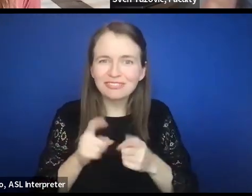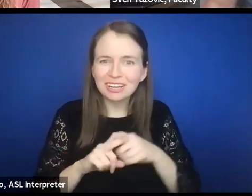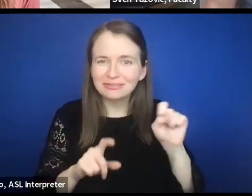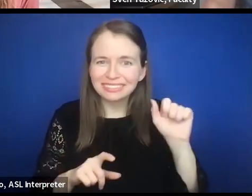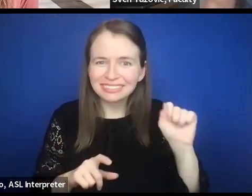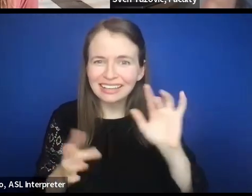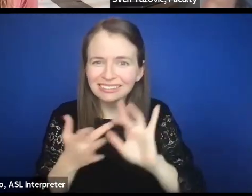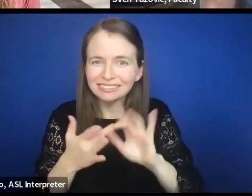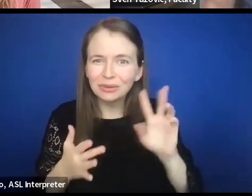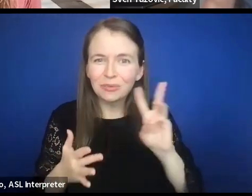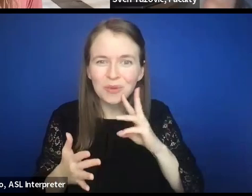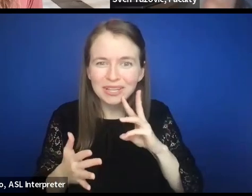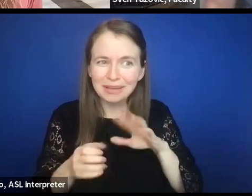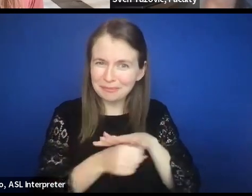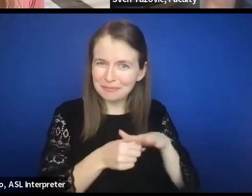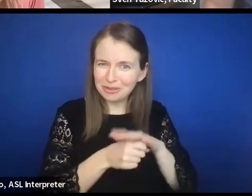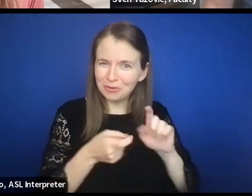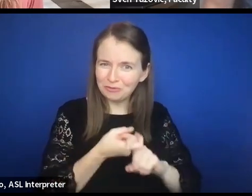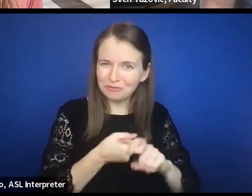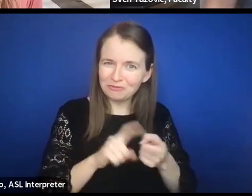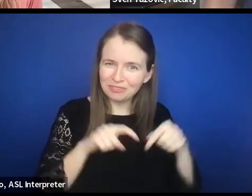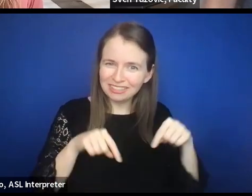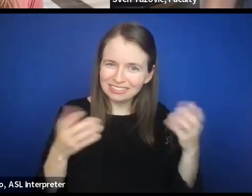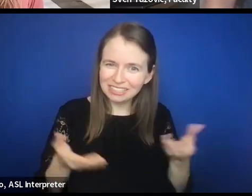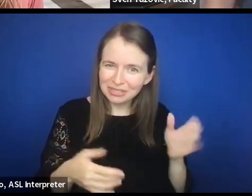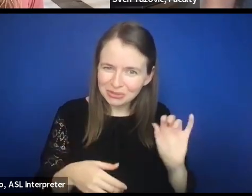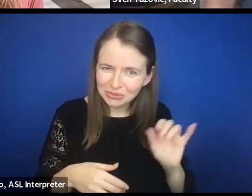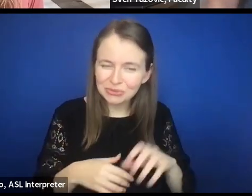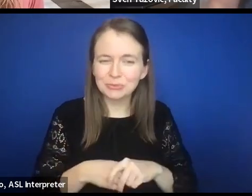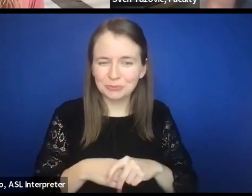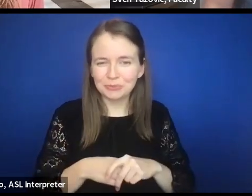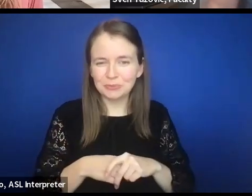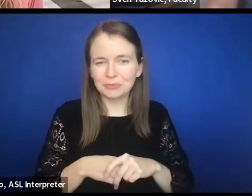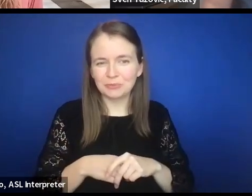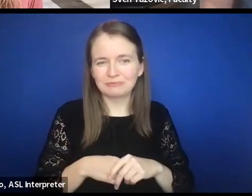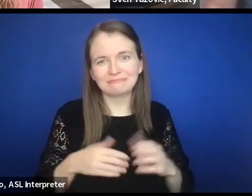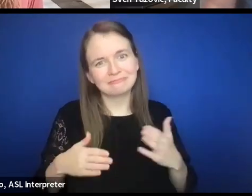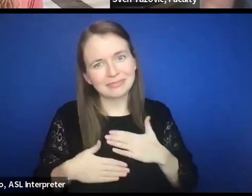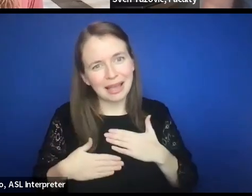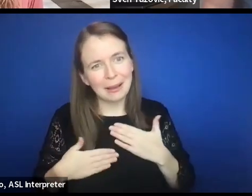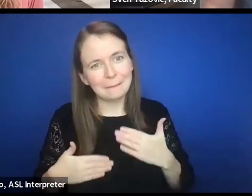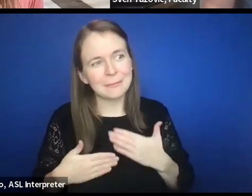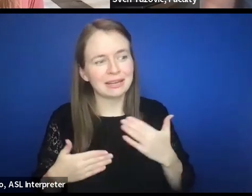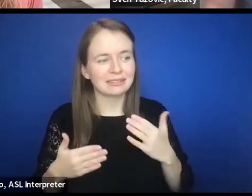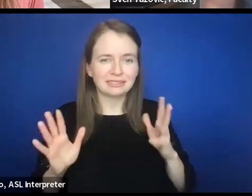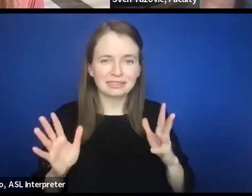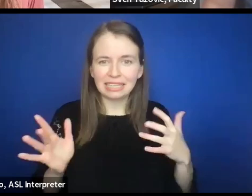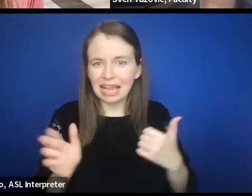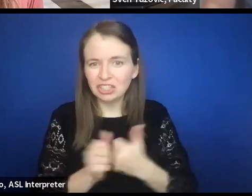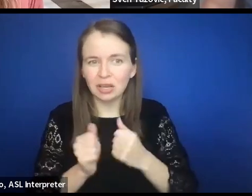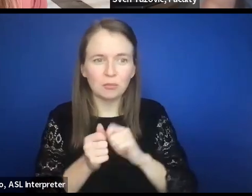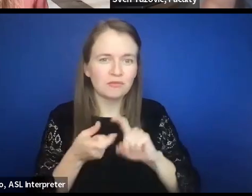on WhatsApp, but also my local friends here. So I was really glad to catch up with my friends, to